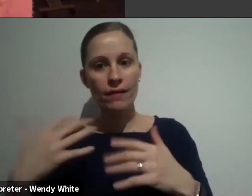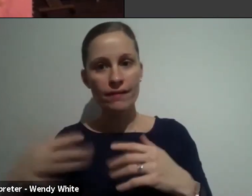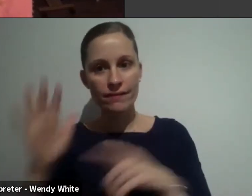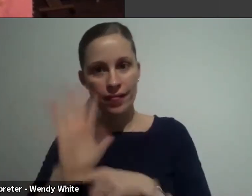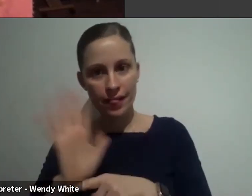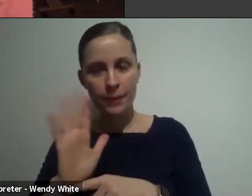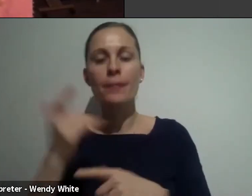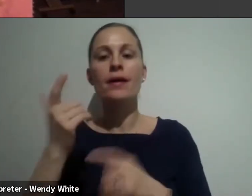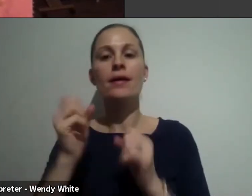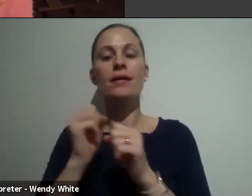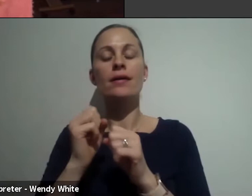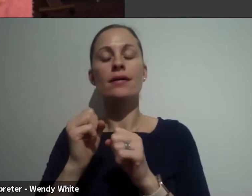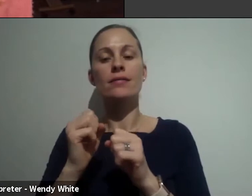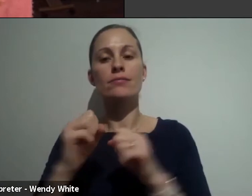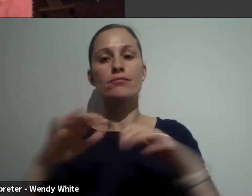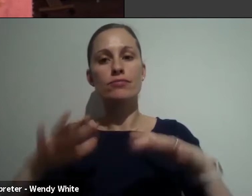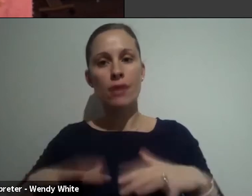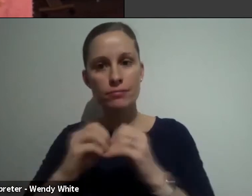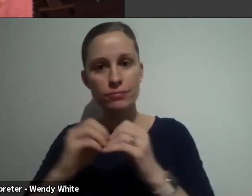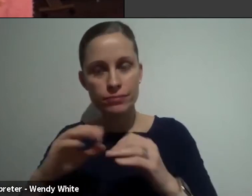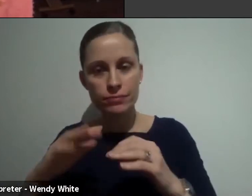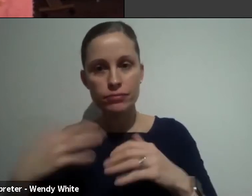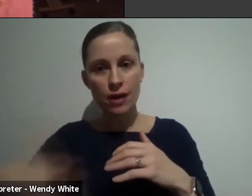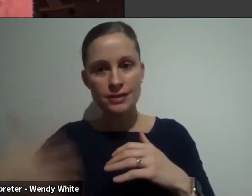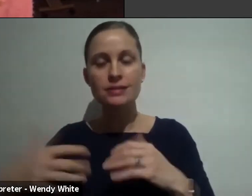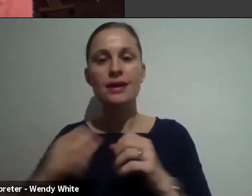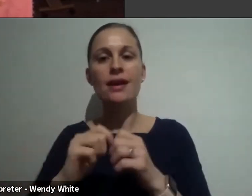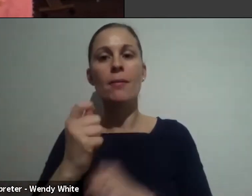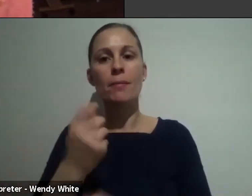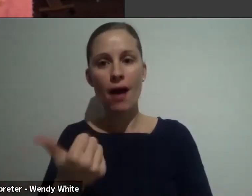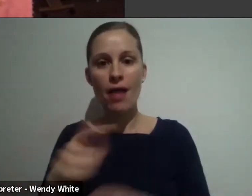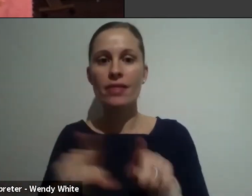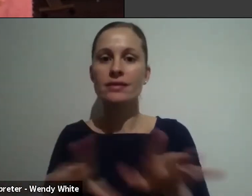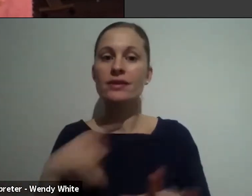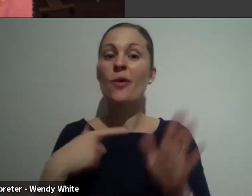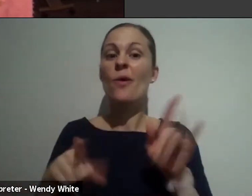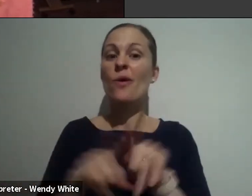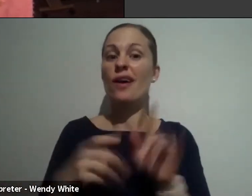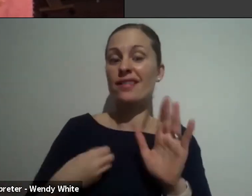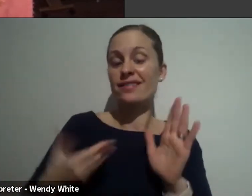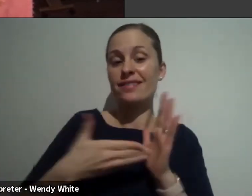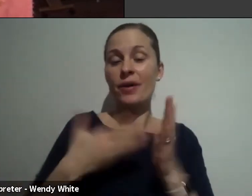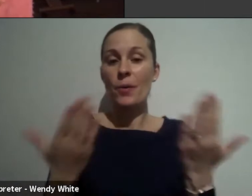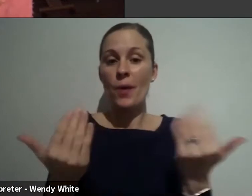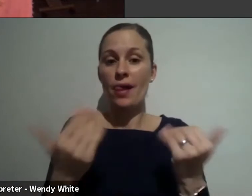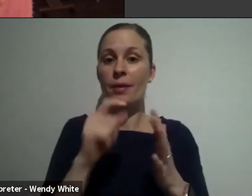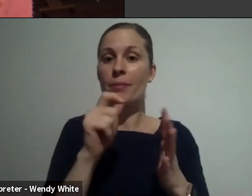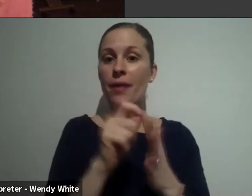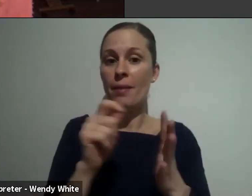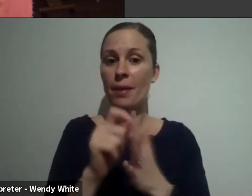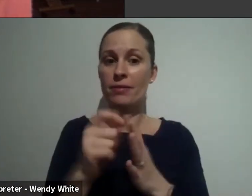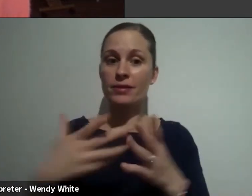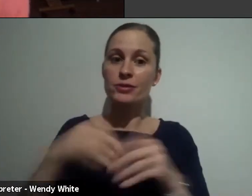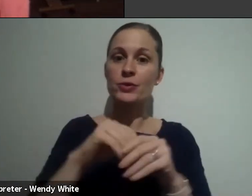City and Bath Film Festival as well. I'm delighted to welcome Pilar Palomero to AMPLIFY